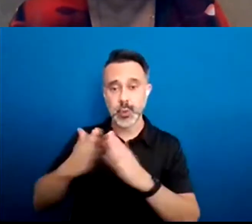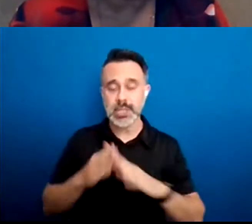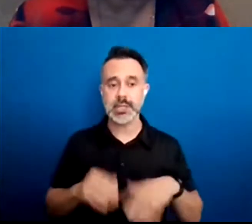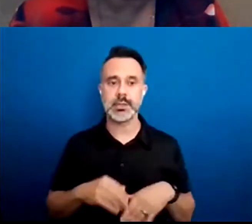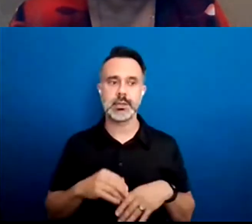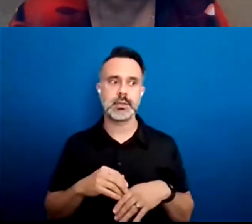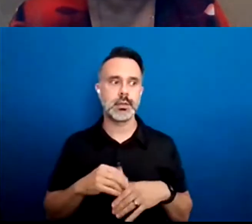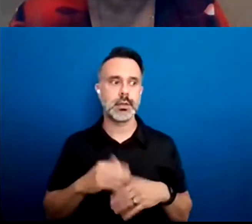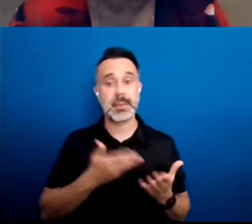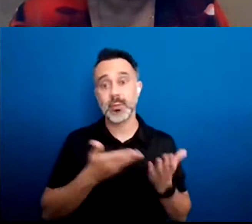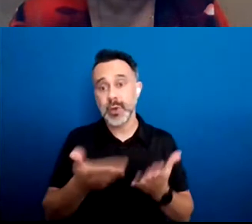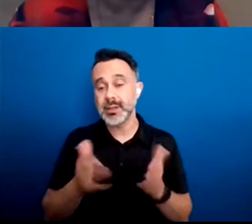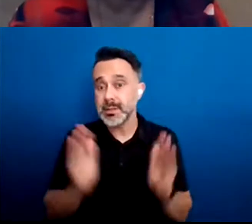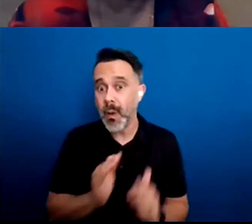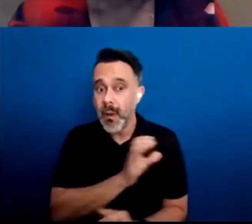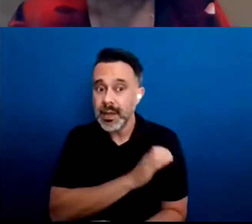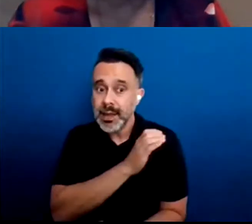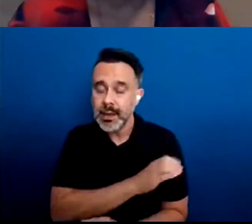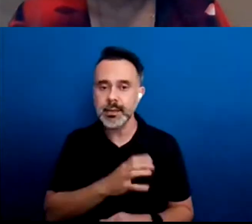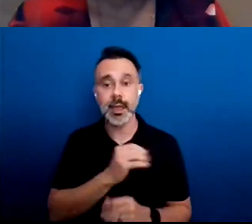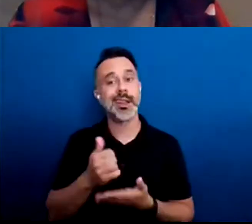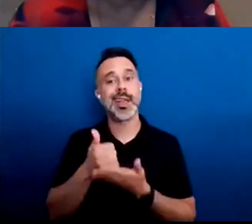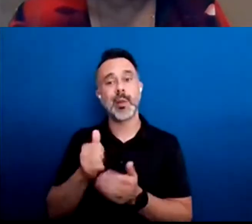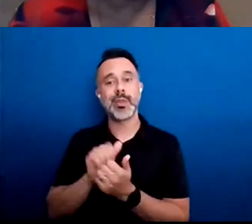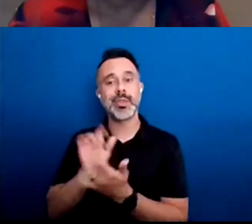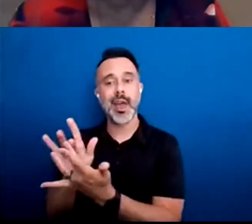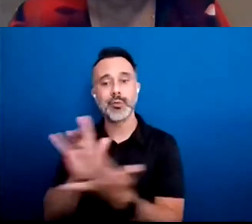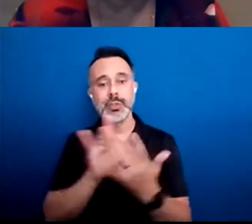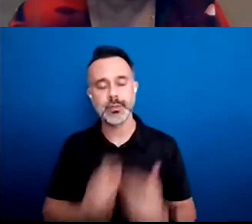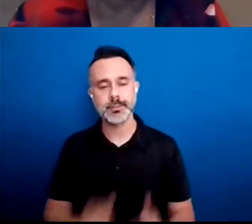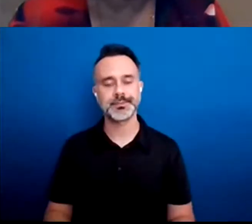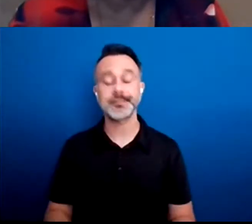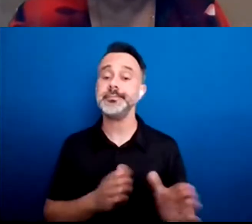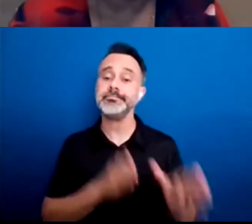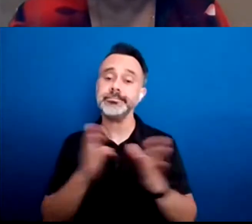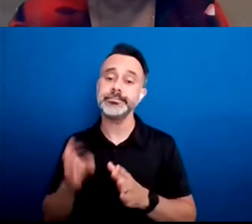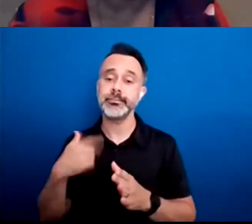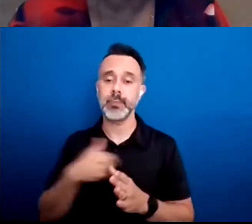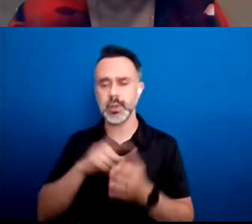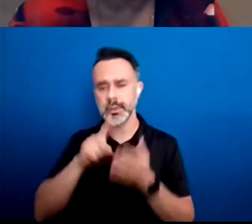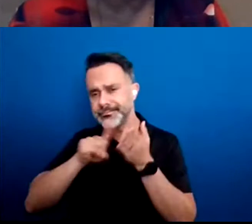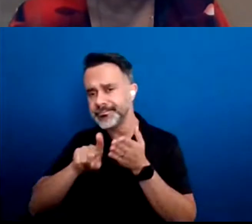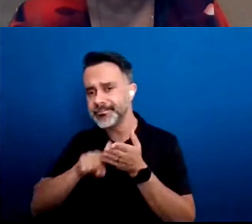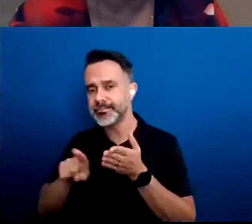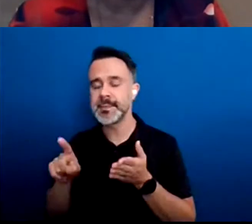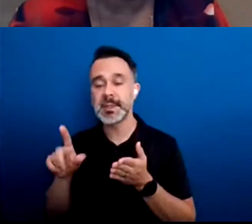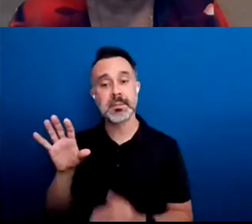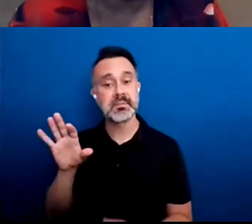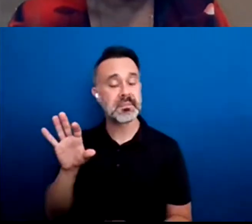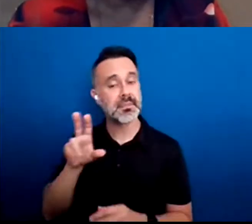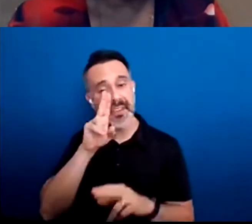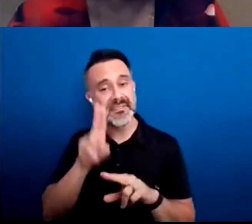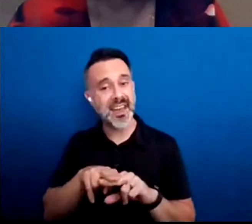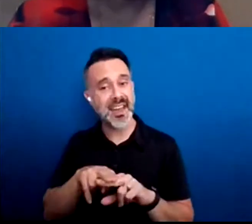to do the outreach has been helpful. We're also looking at fun ways of being able